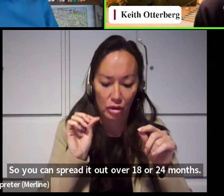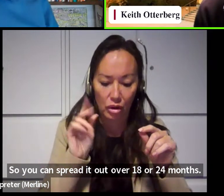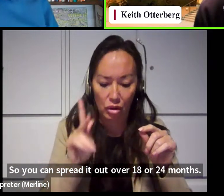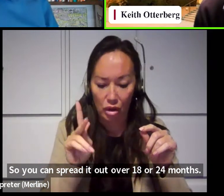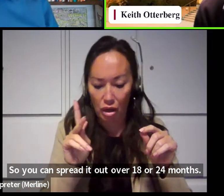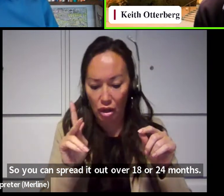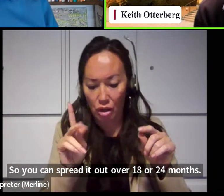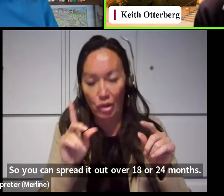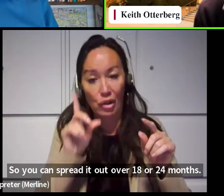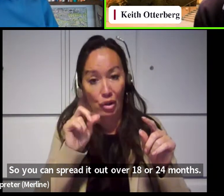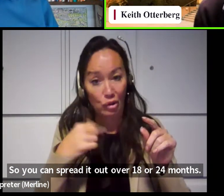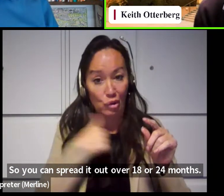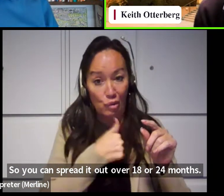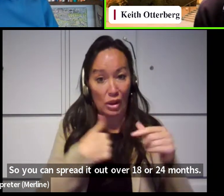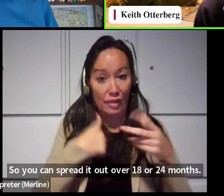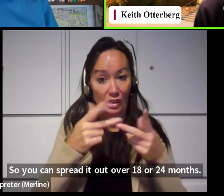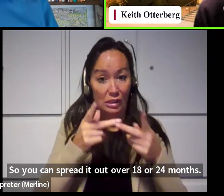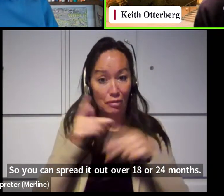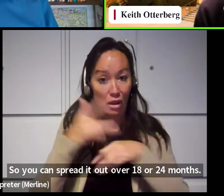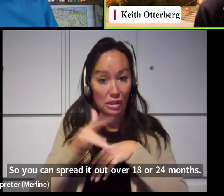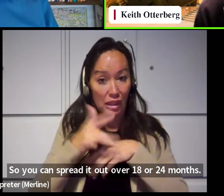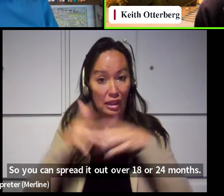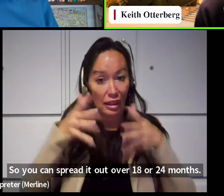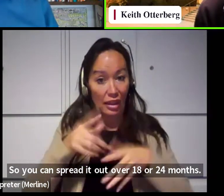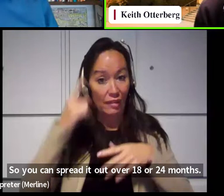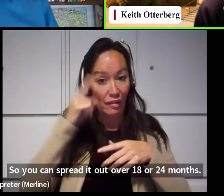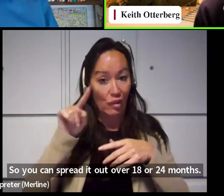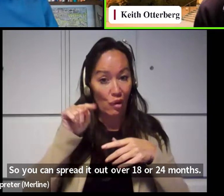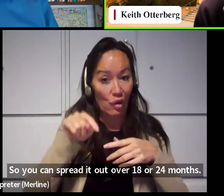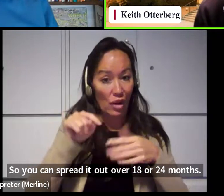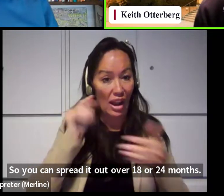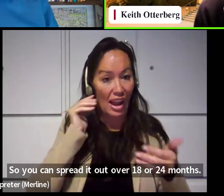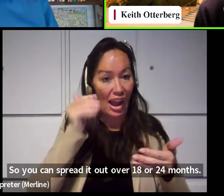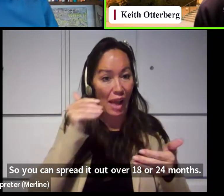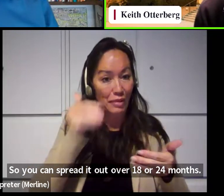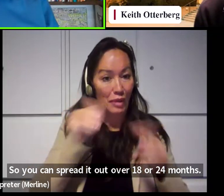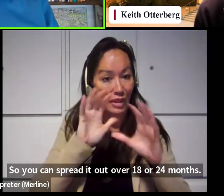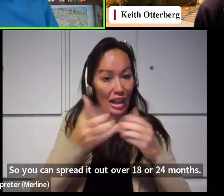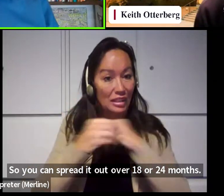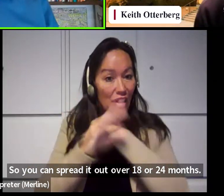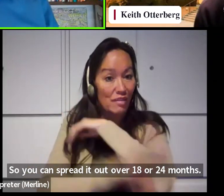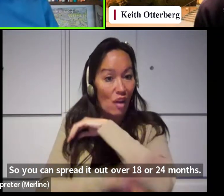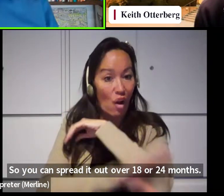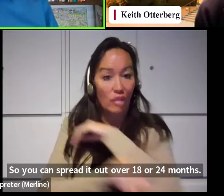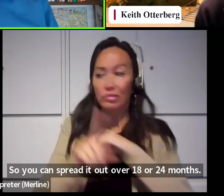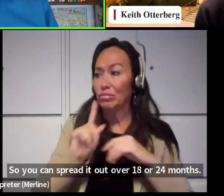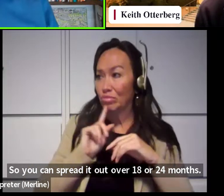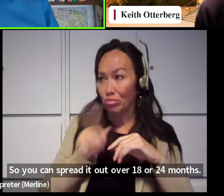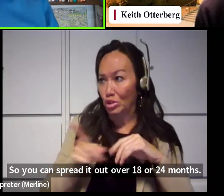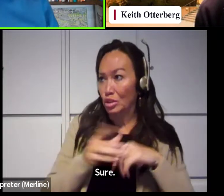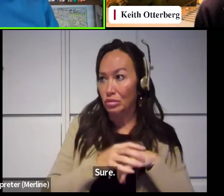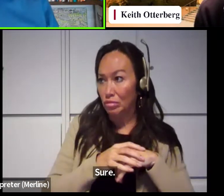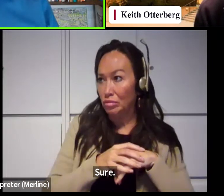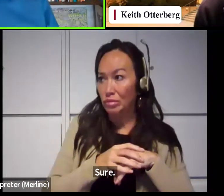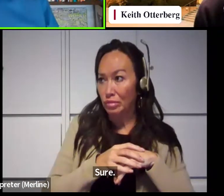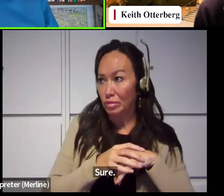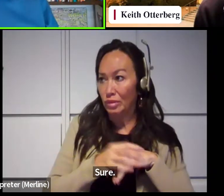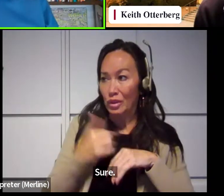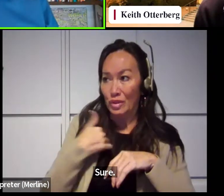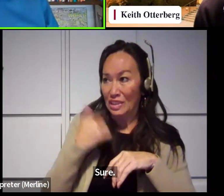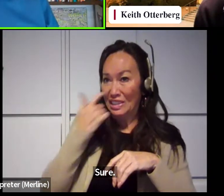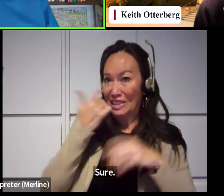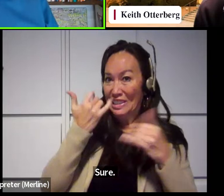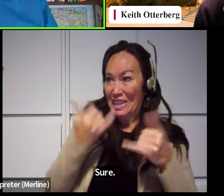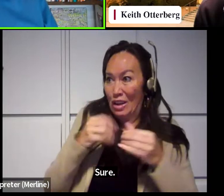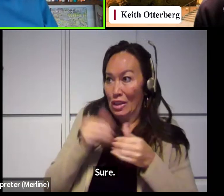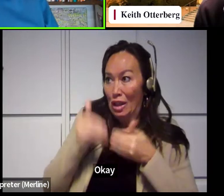Do we have spots left for this upcoming class in the fall? Sure. Okay. We're just now in the